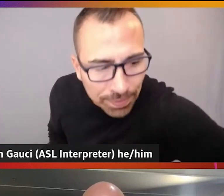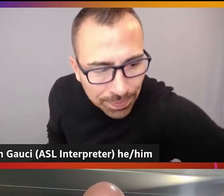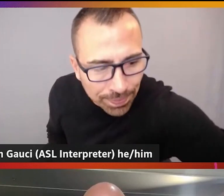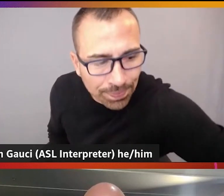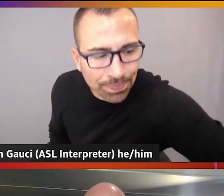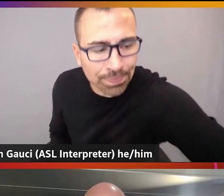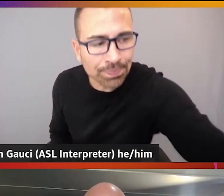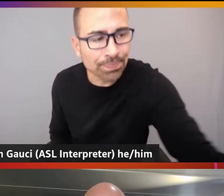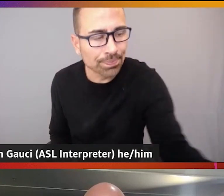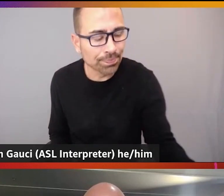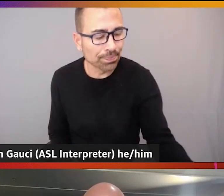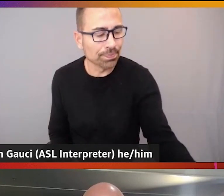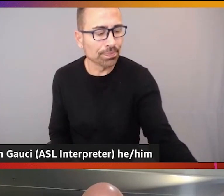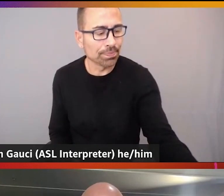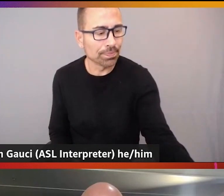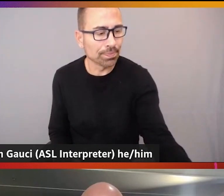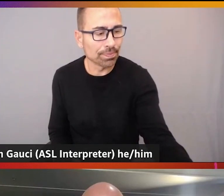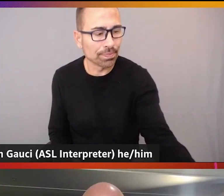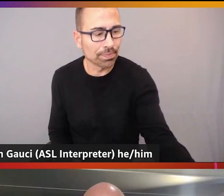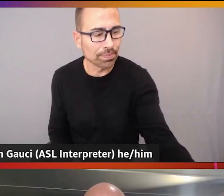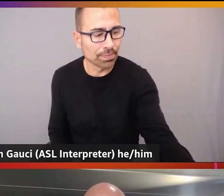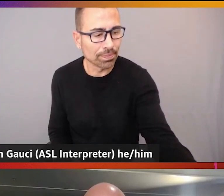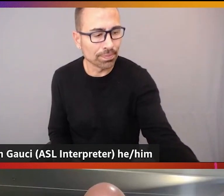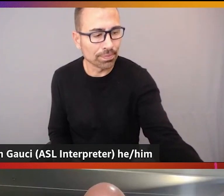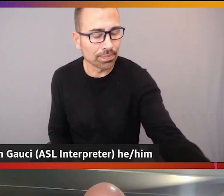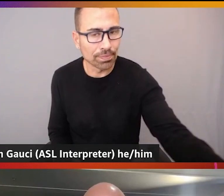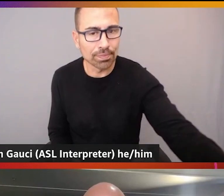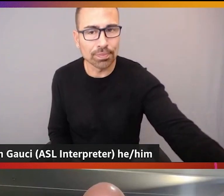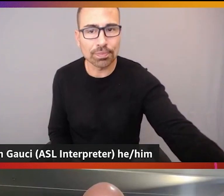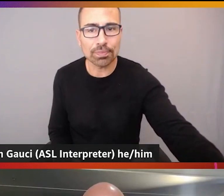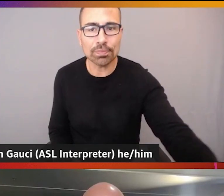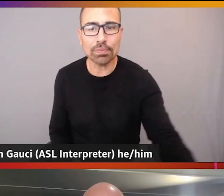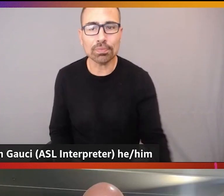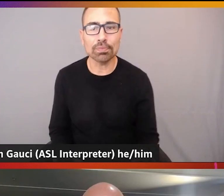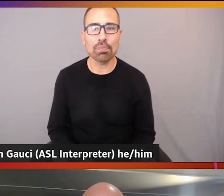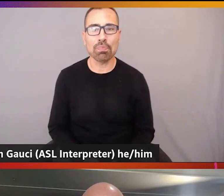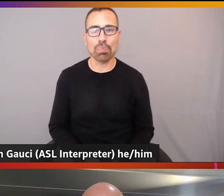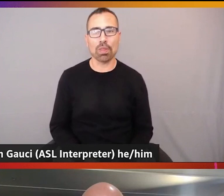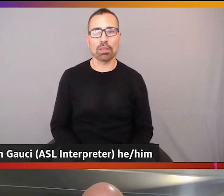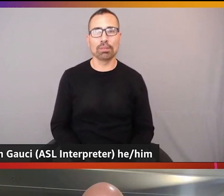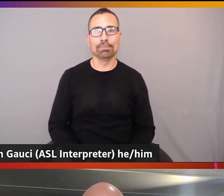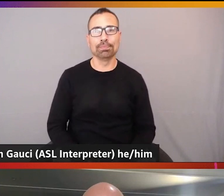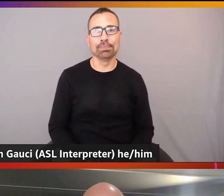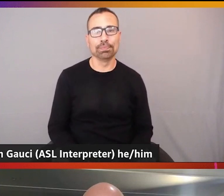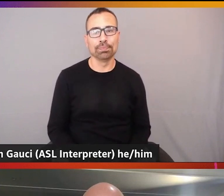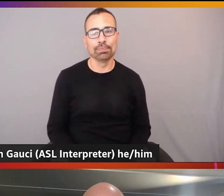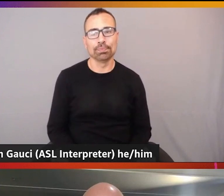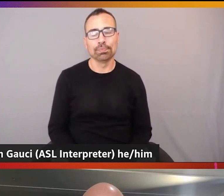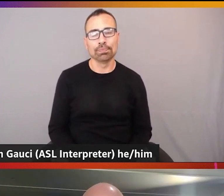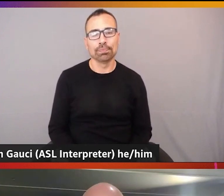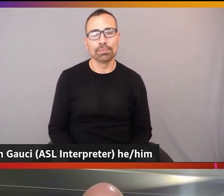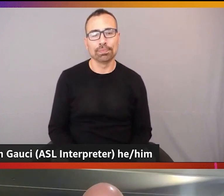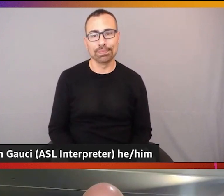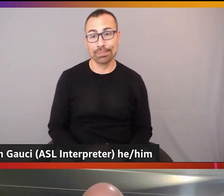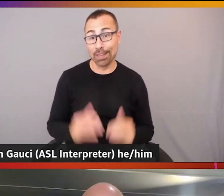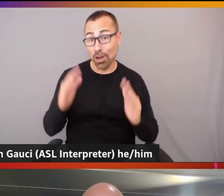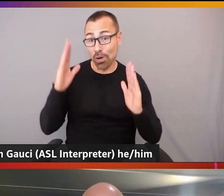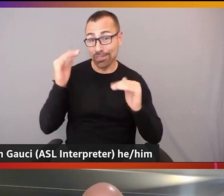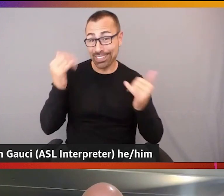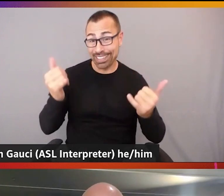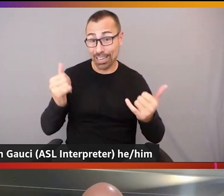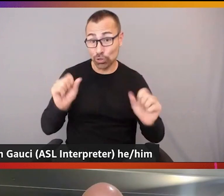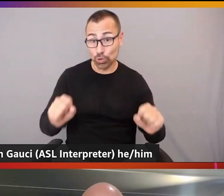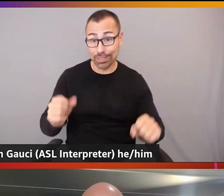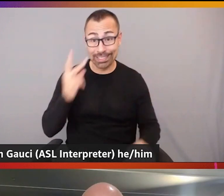Okay, let's just hit this. I'm going to minimize that and bring up. Hopefully, everybody can now see